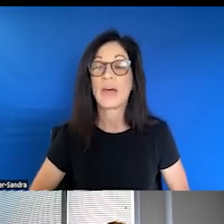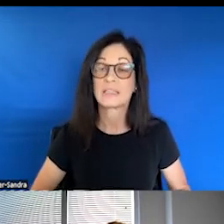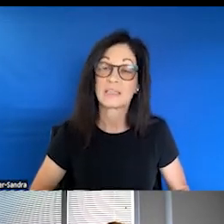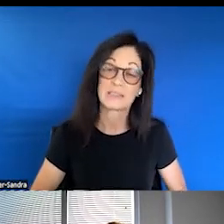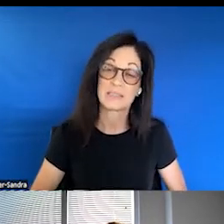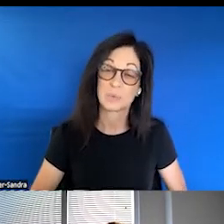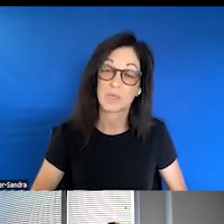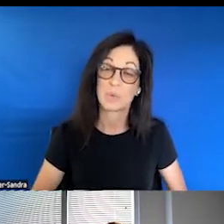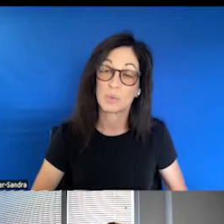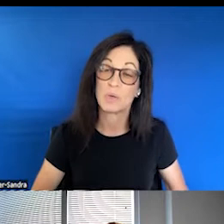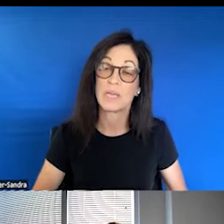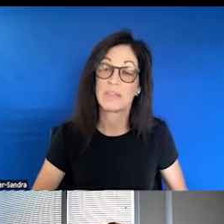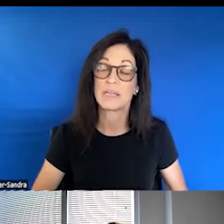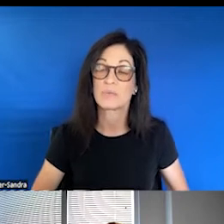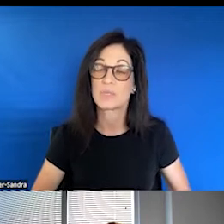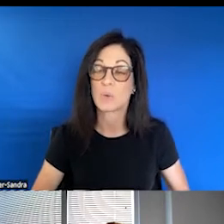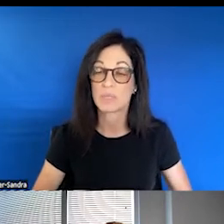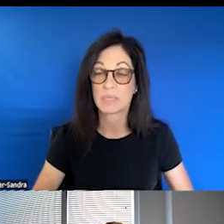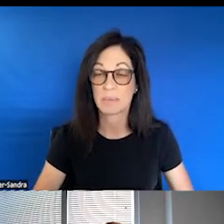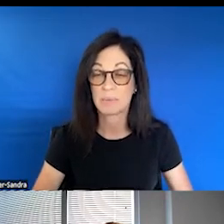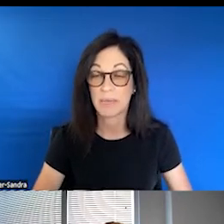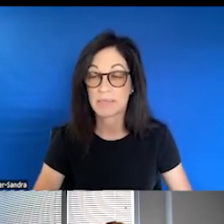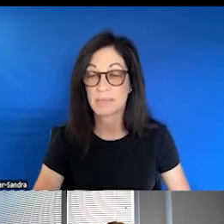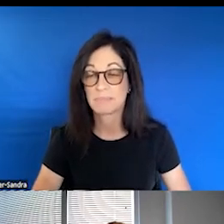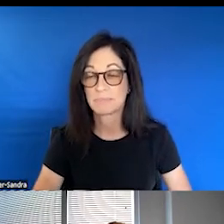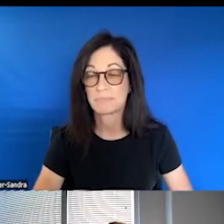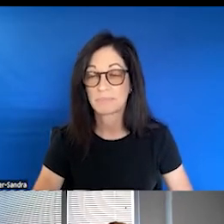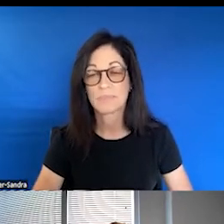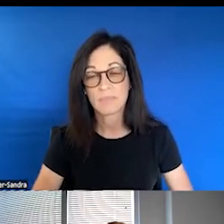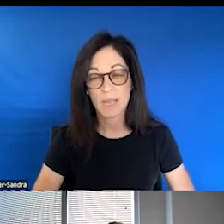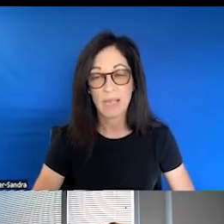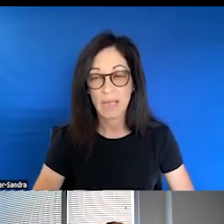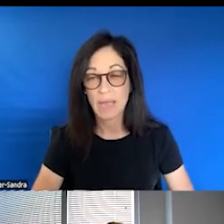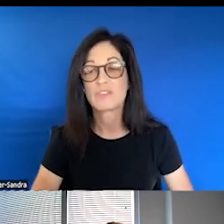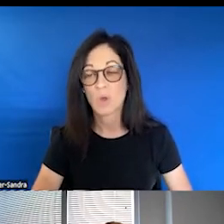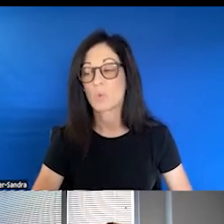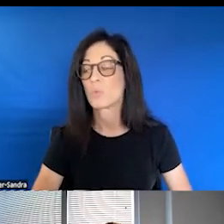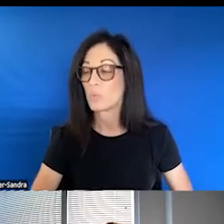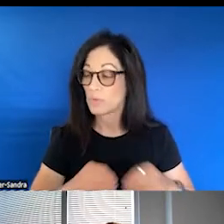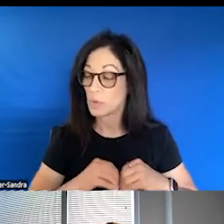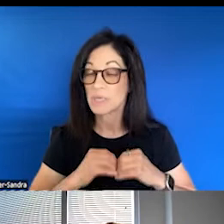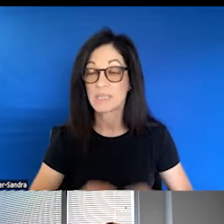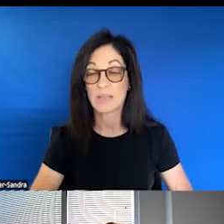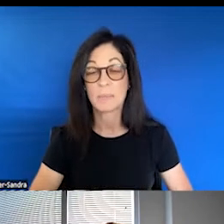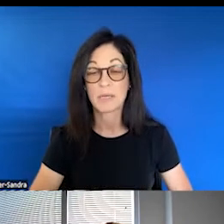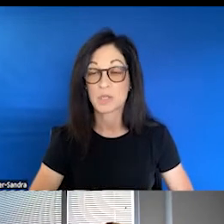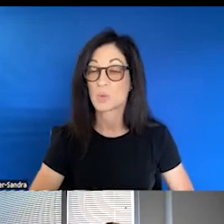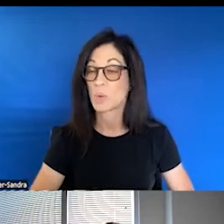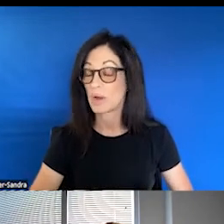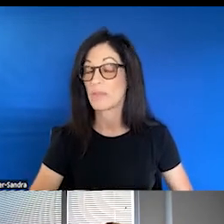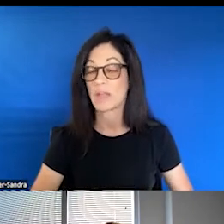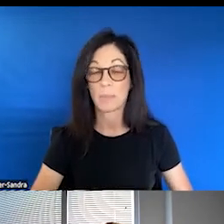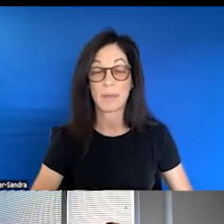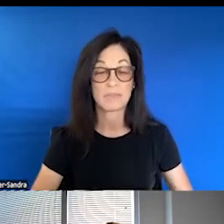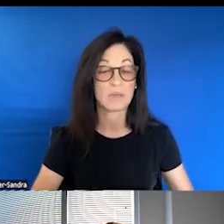So that is a situation where you need these resources in place. And so you can send the patient